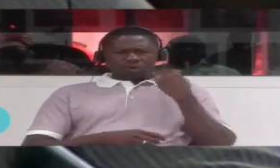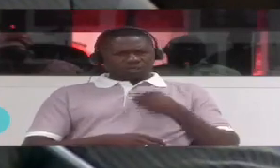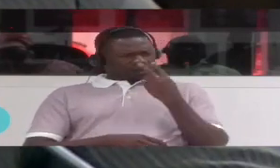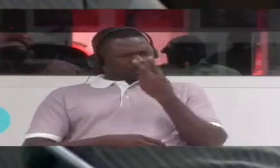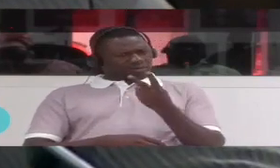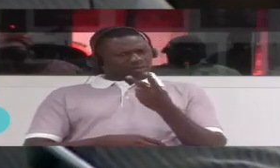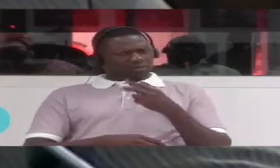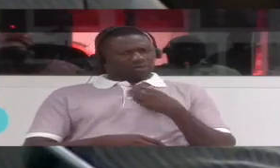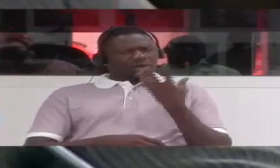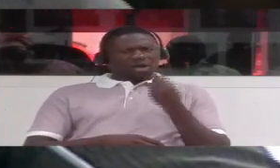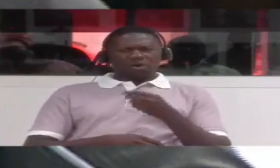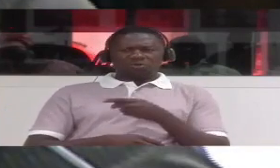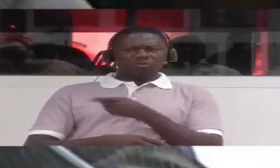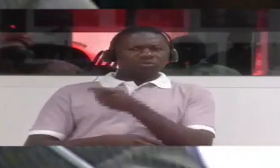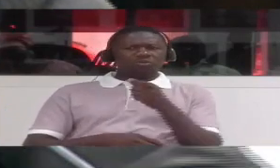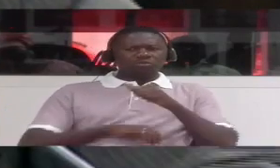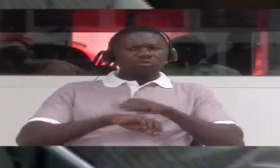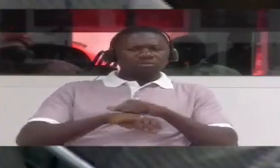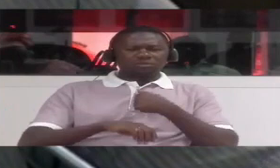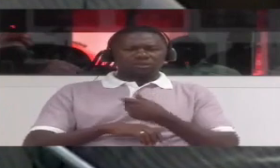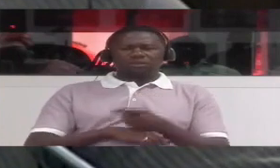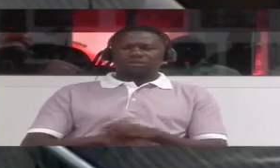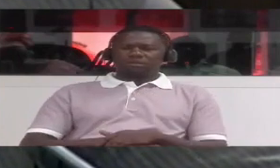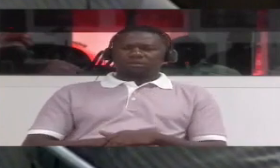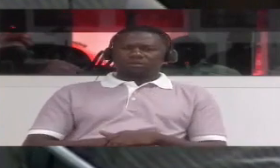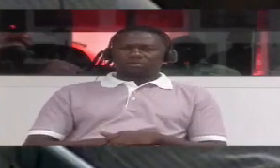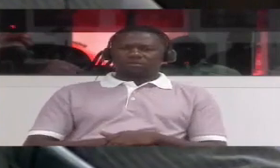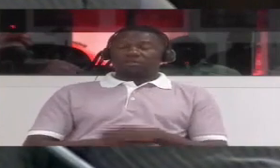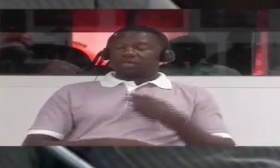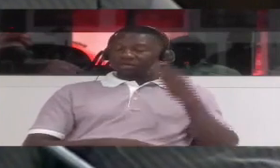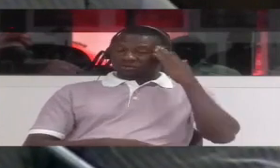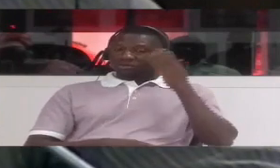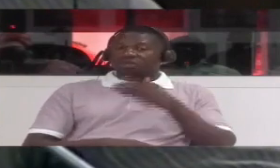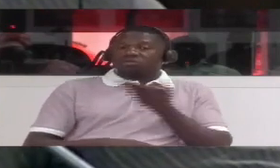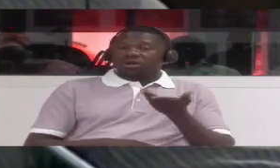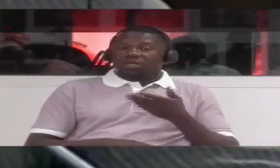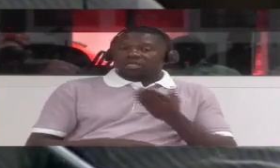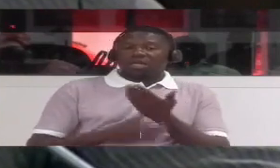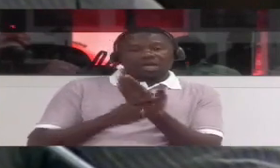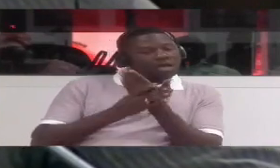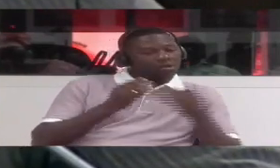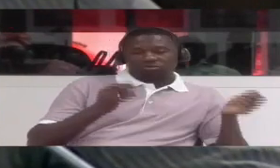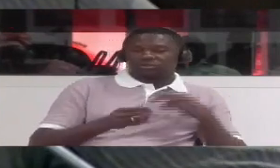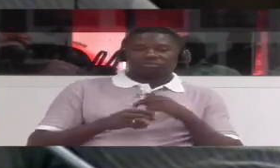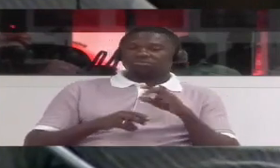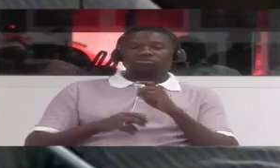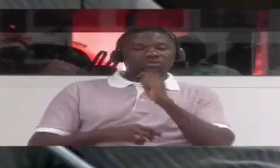because of that, they eventually moved out of that panel in protest at what happened